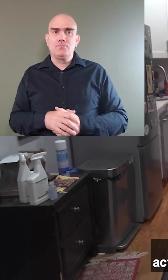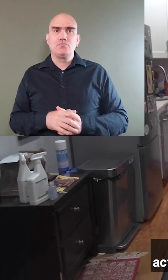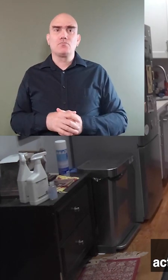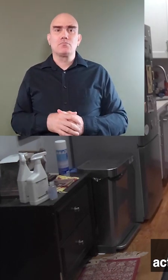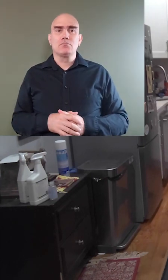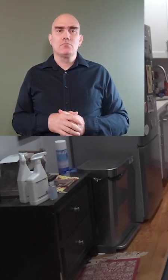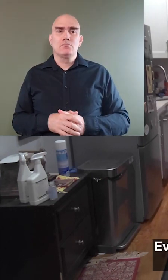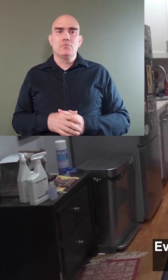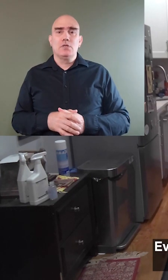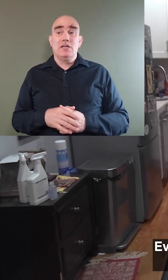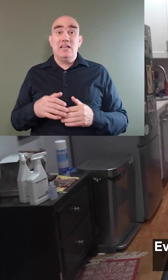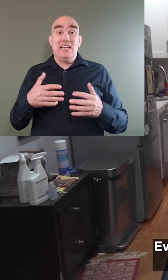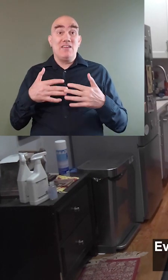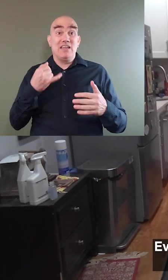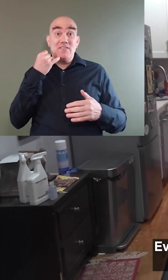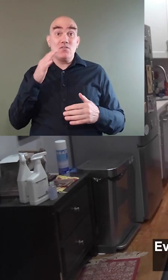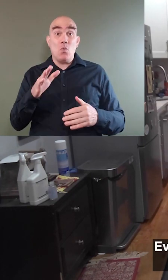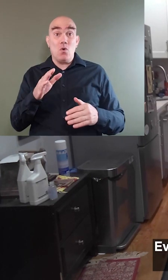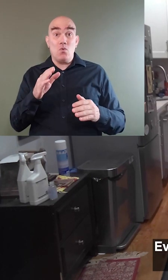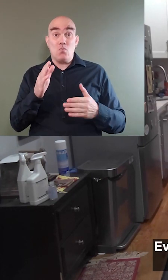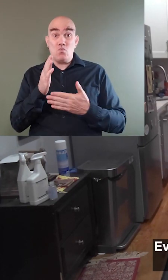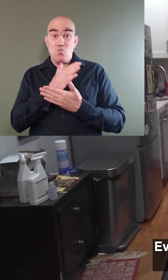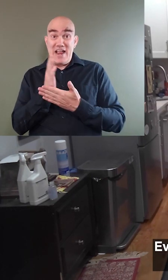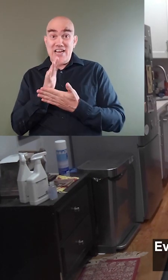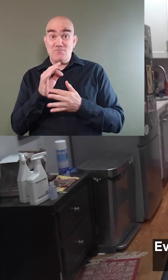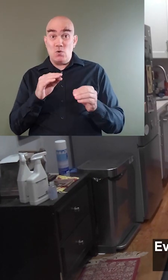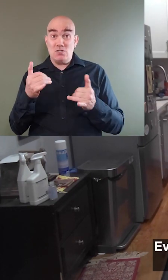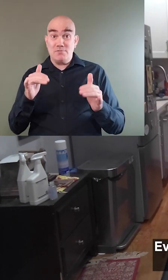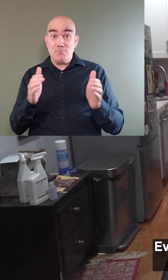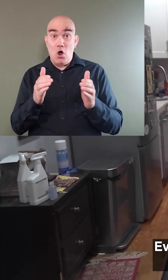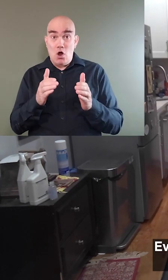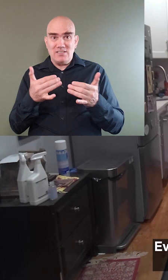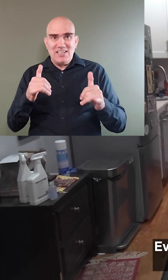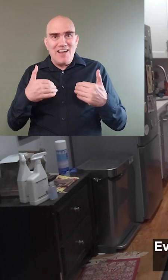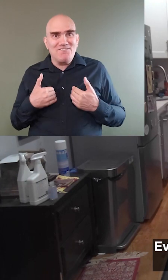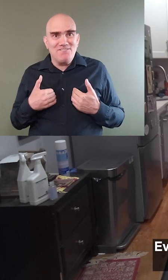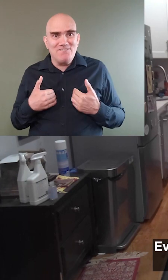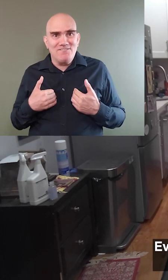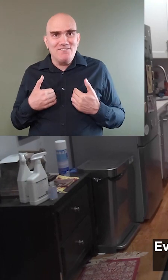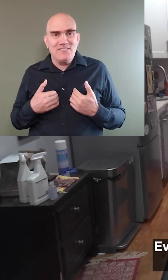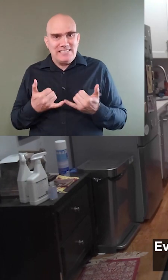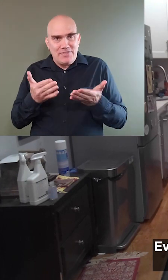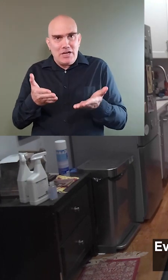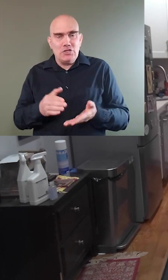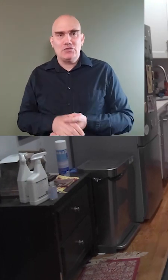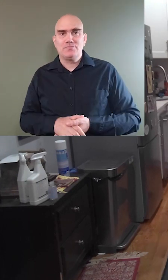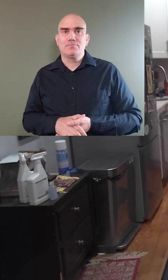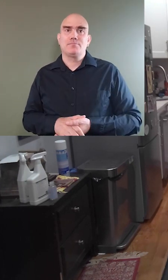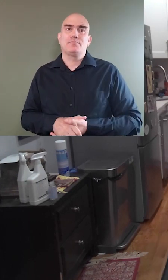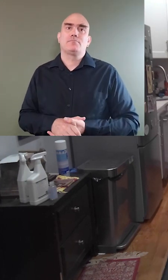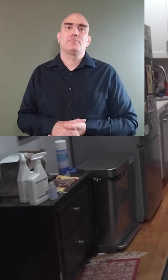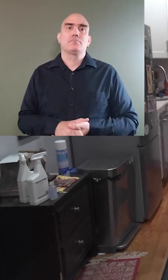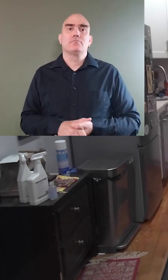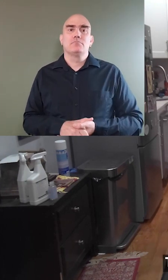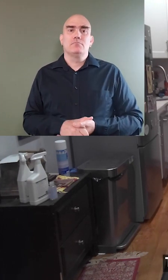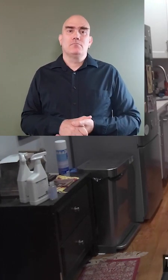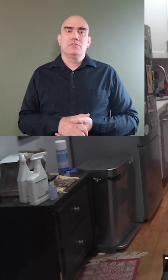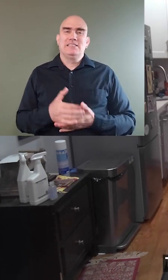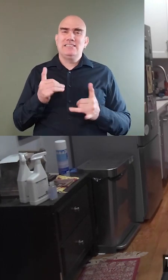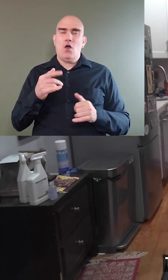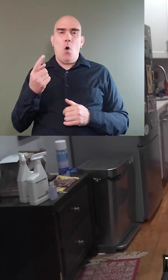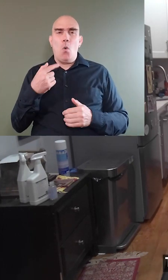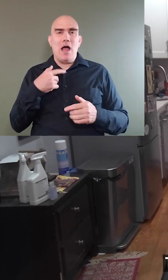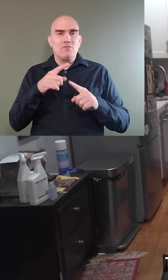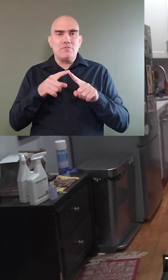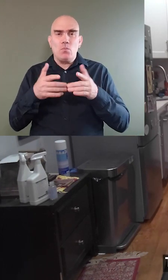the capacity. Even if your range of motion is small, it's still there. There's